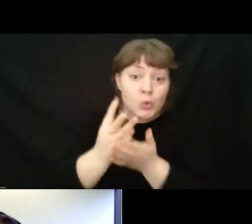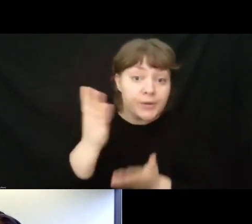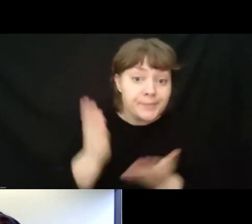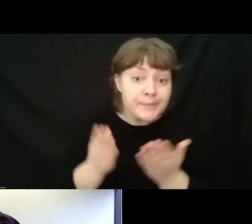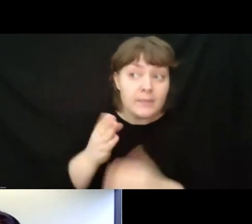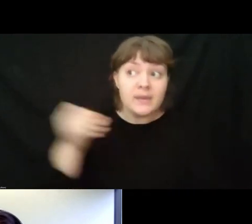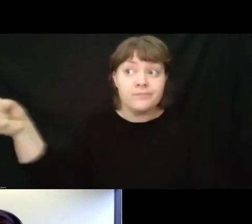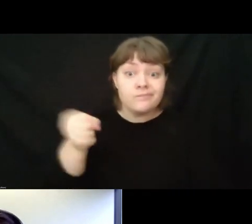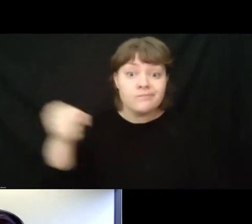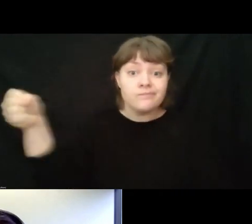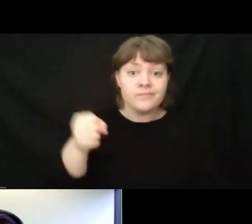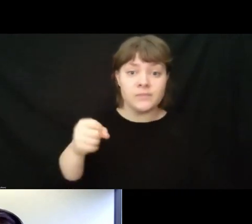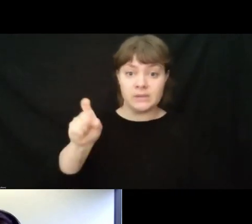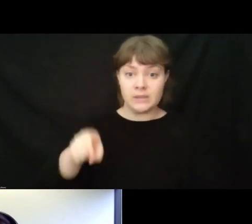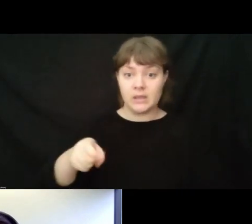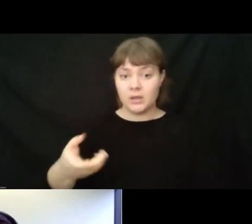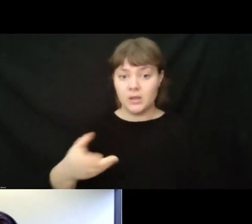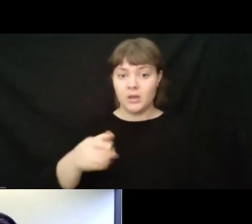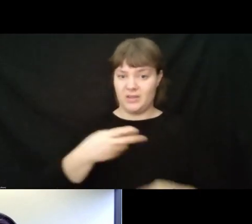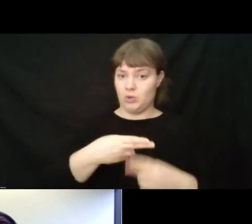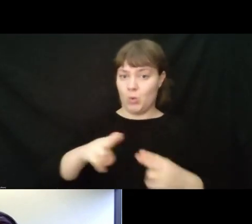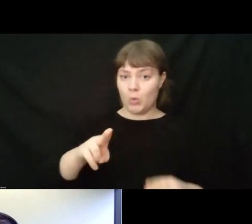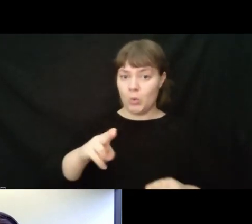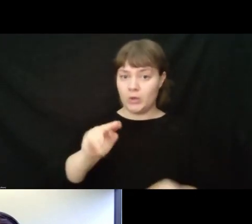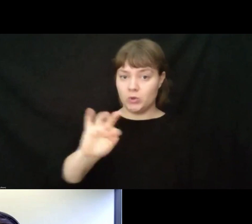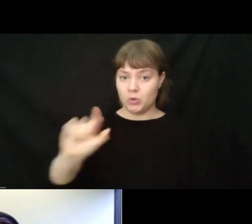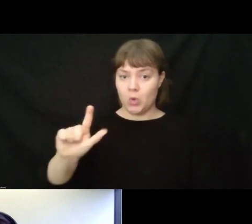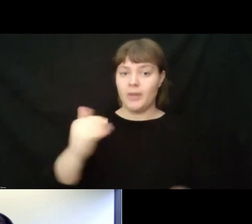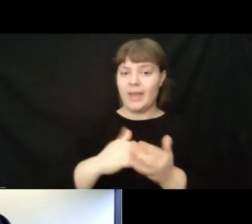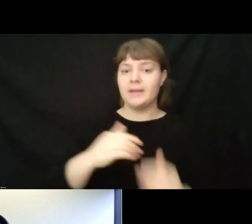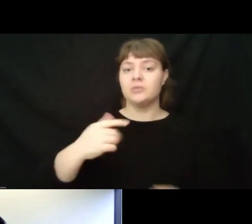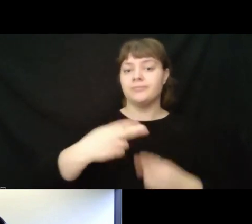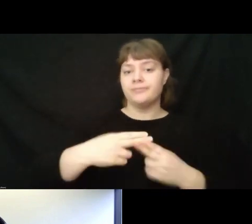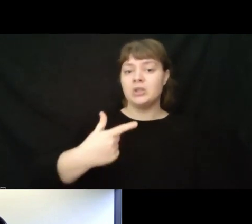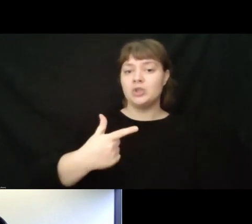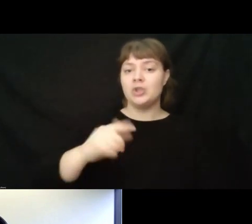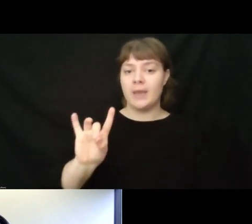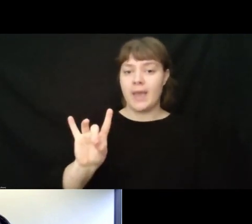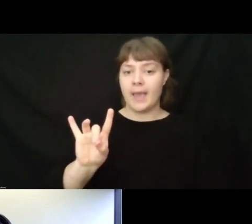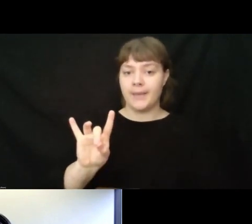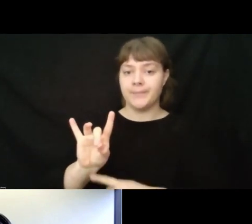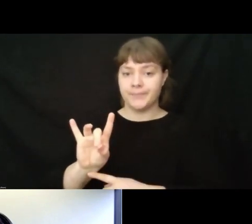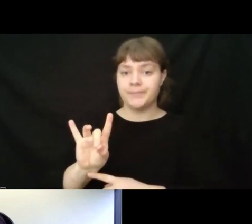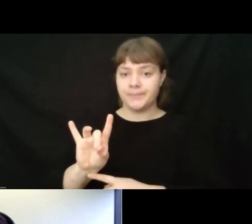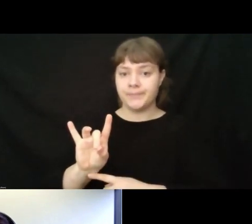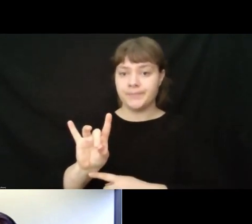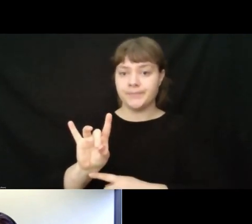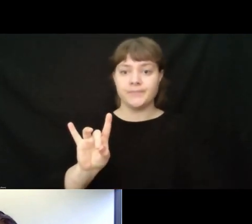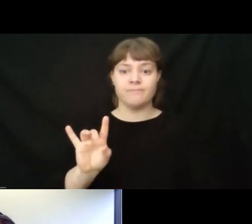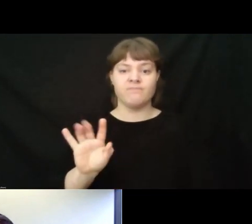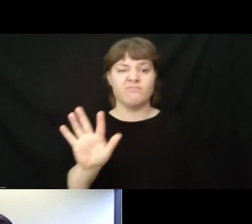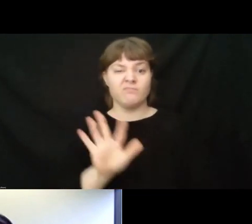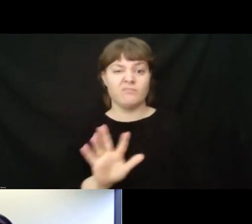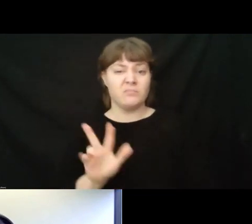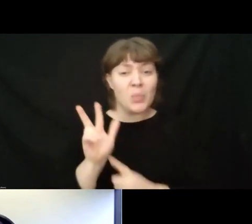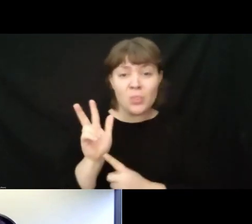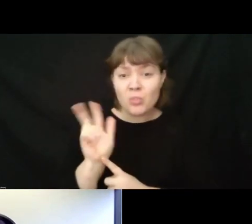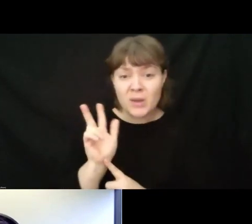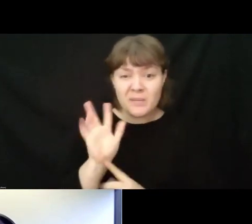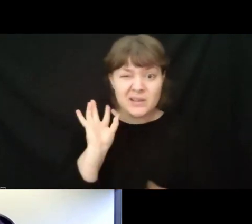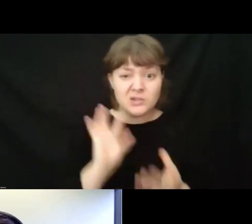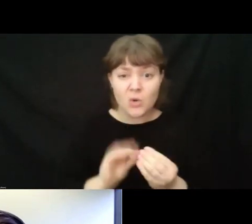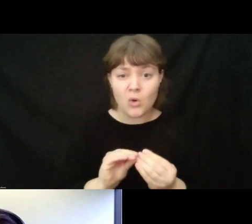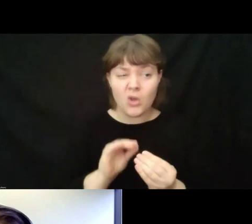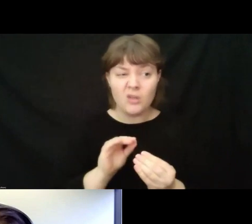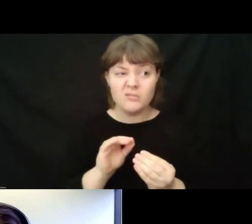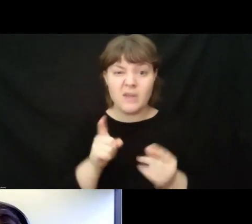In this quick tool, the G8, again, that's what it's called, it takes about 3 minutes by a